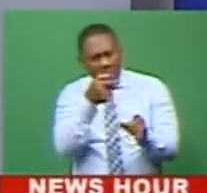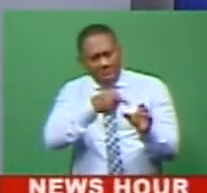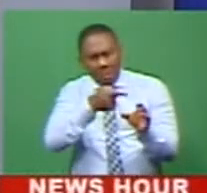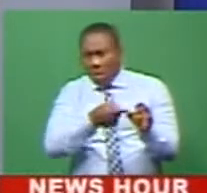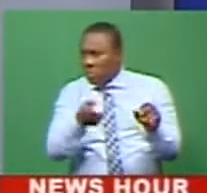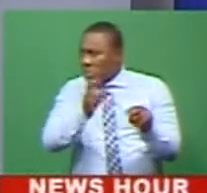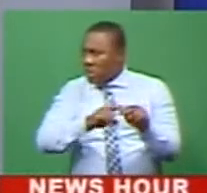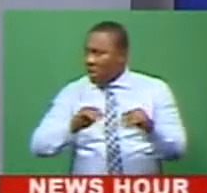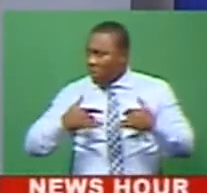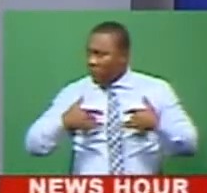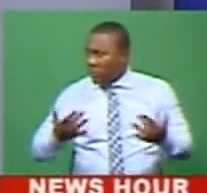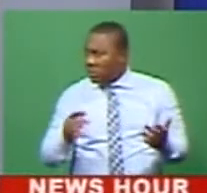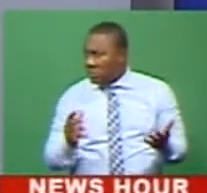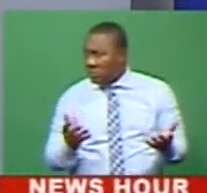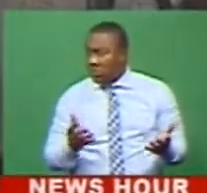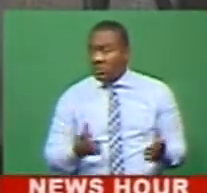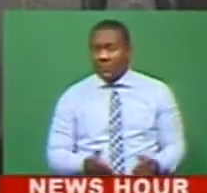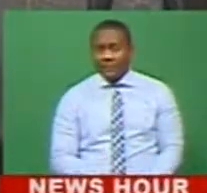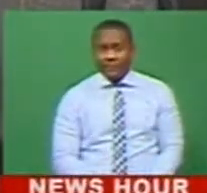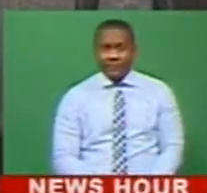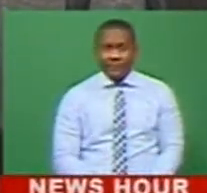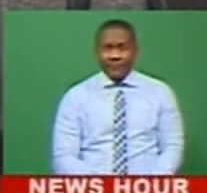rising fuel prices.